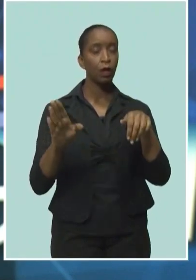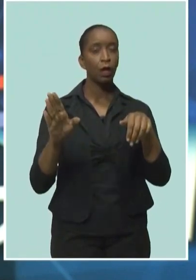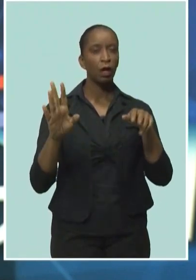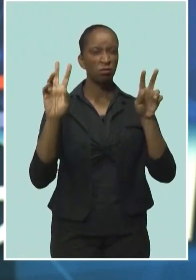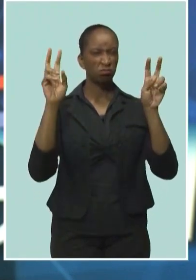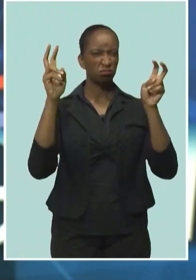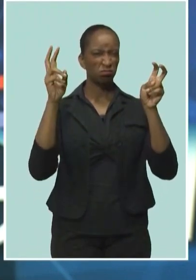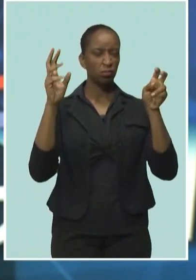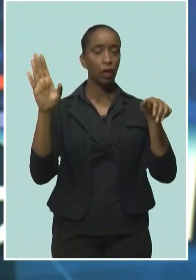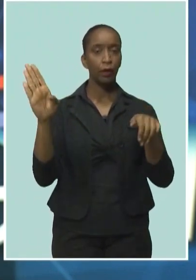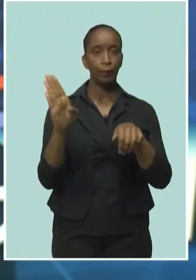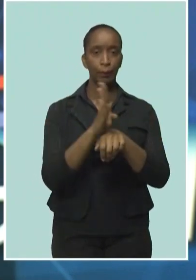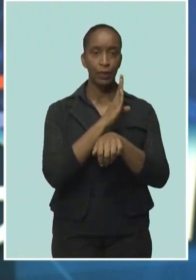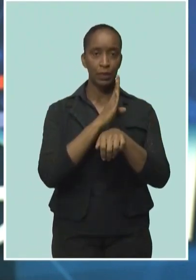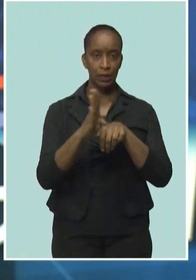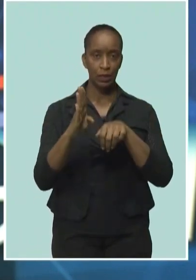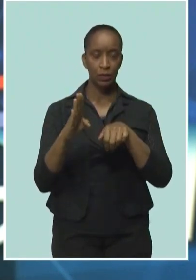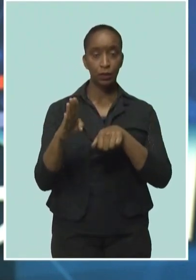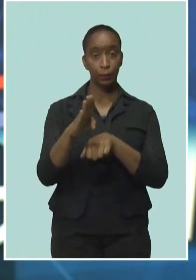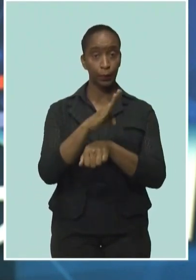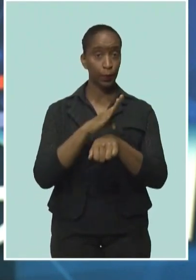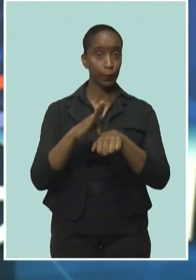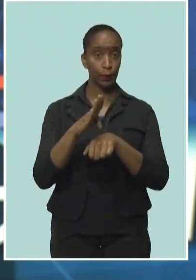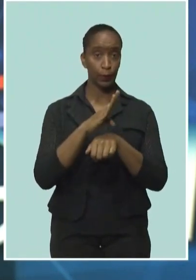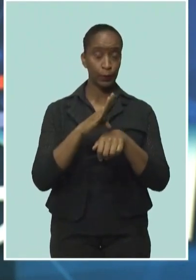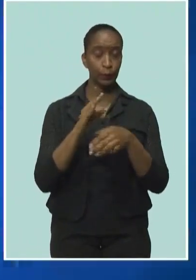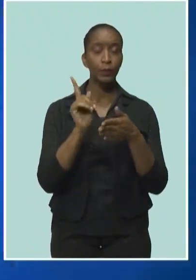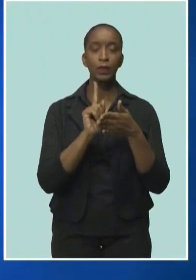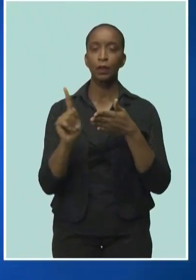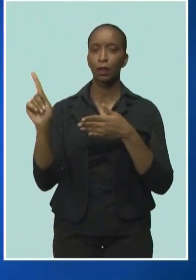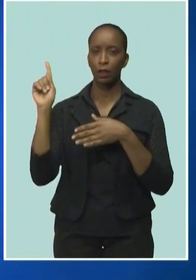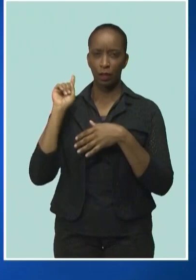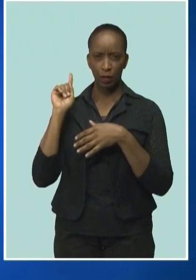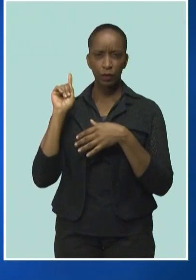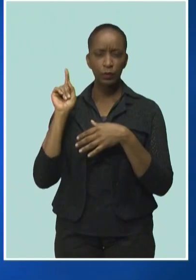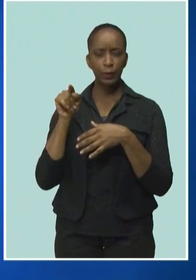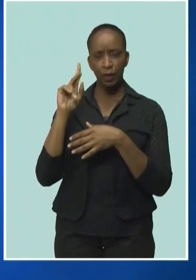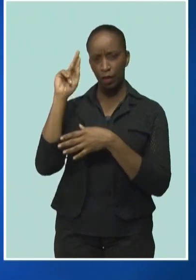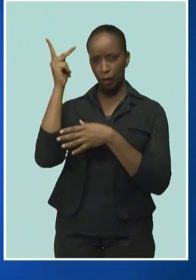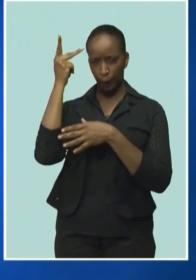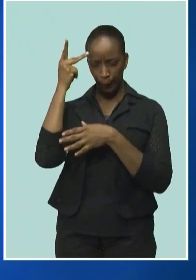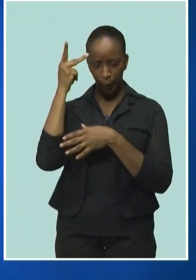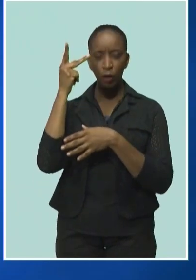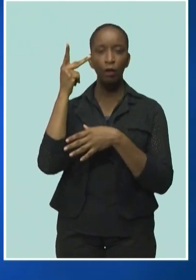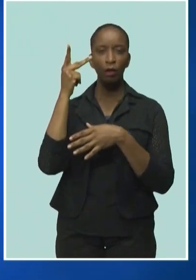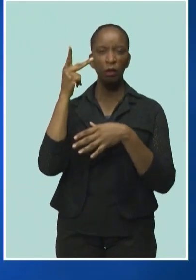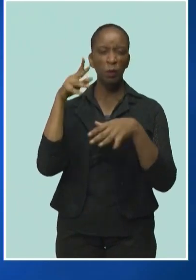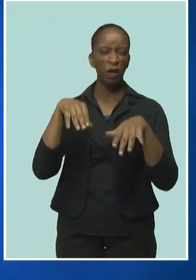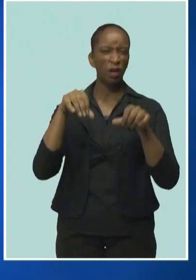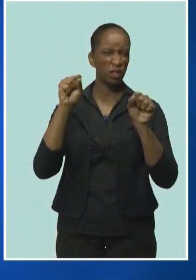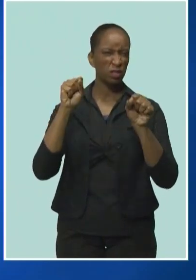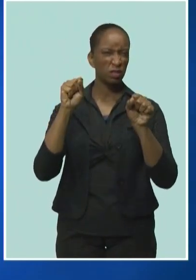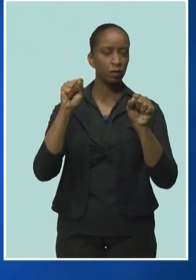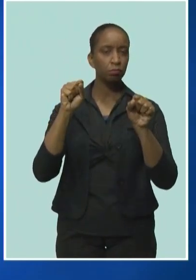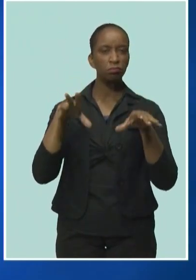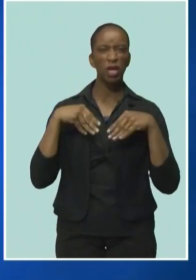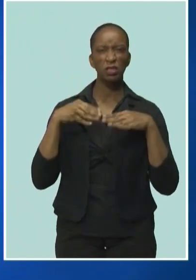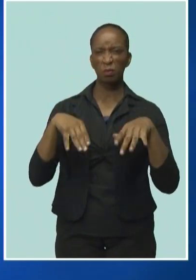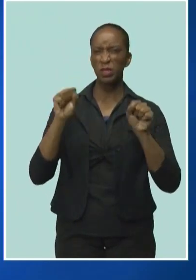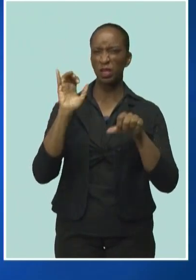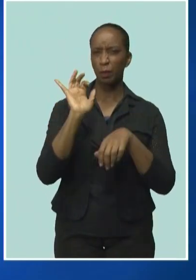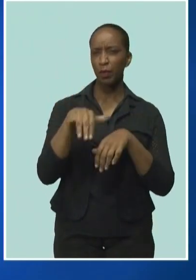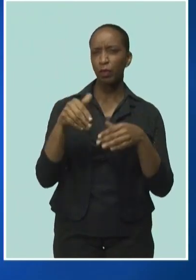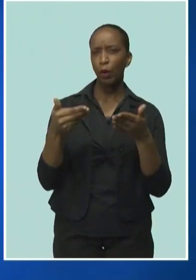Barbados, which was approved by Cabinet last week. This will house the Corporate Registry and the Intellectual Property